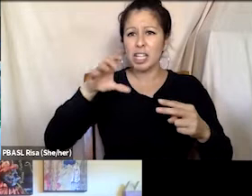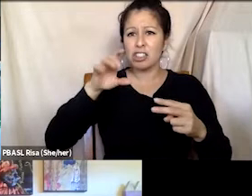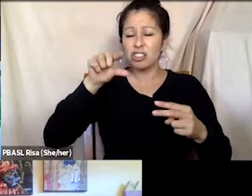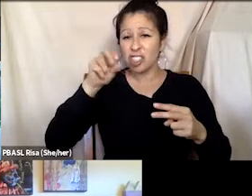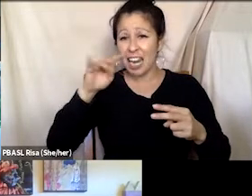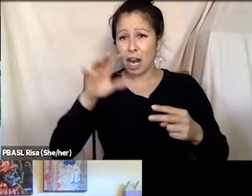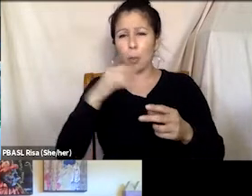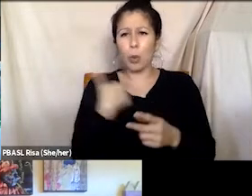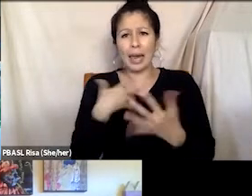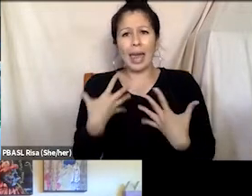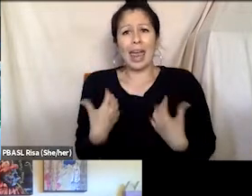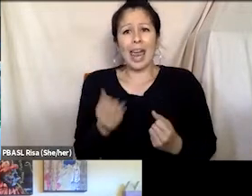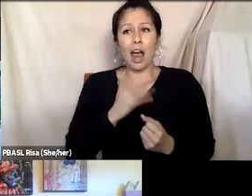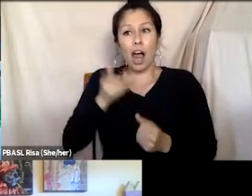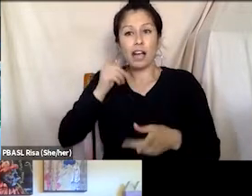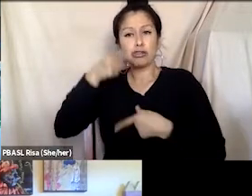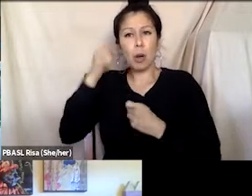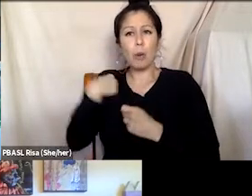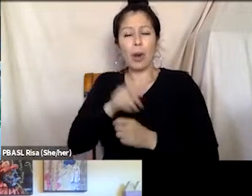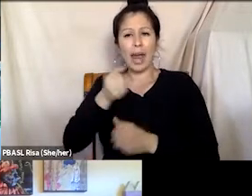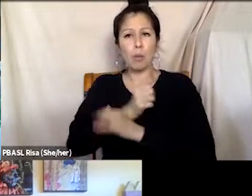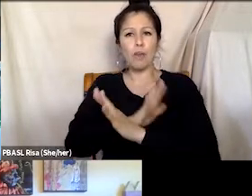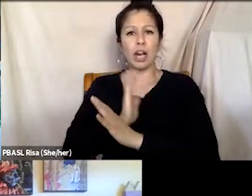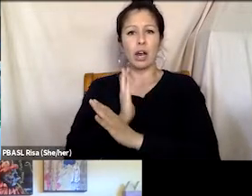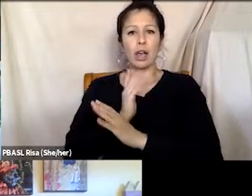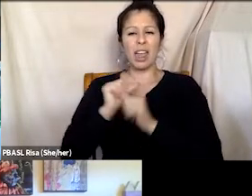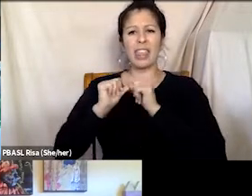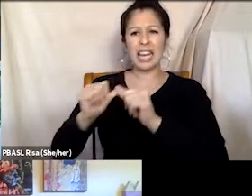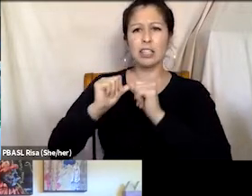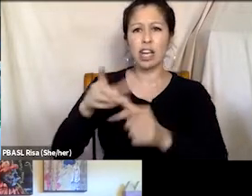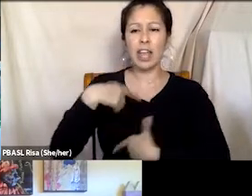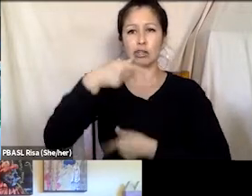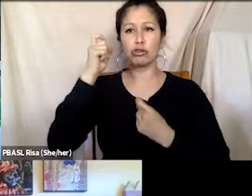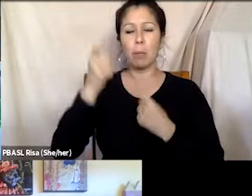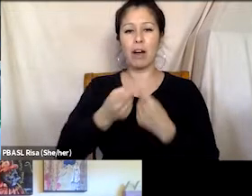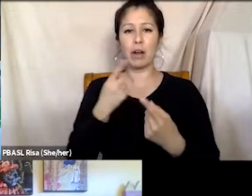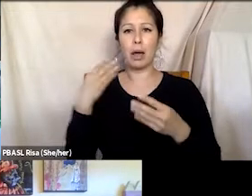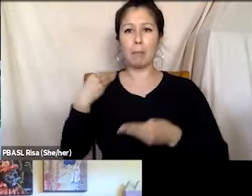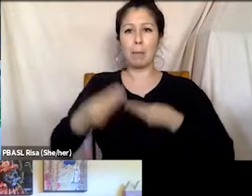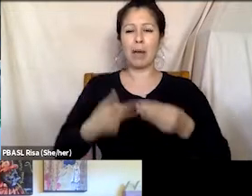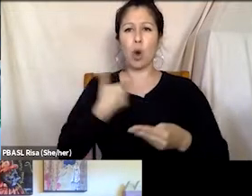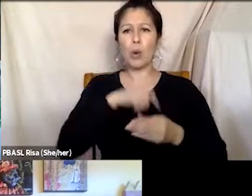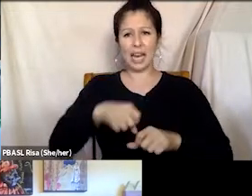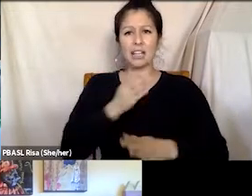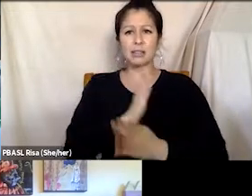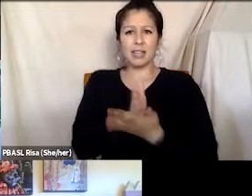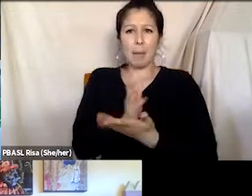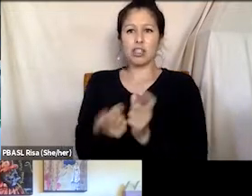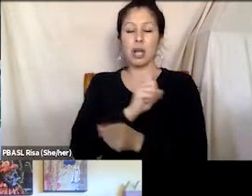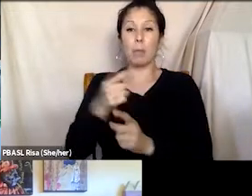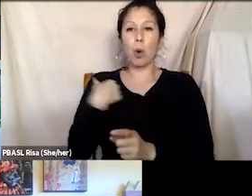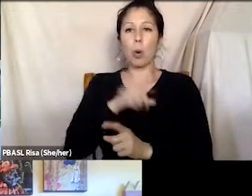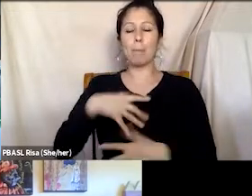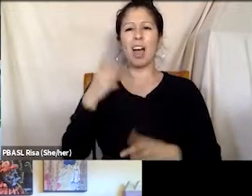can heal our ancestral traumas and prevent the continuance of trauma from being passed down. But we have to do the hard work